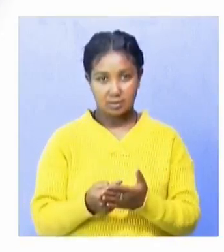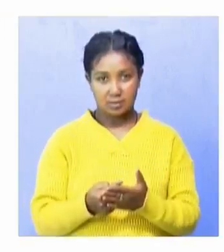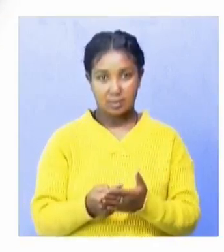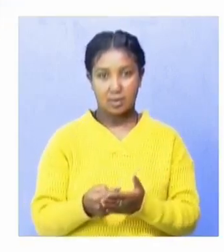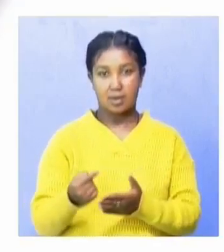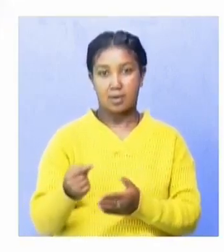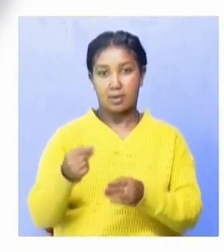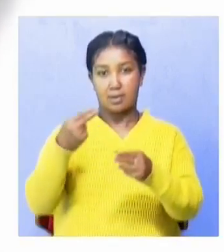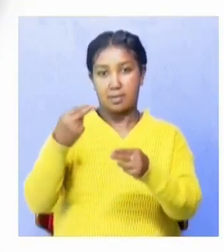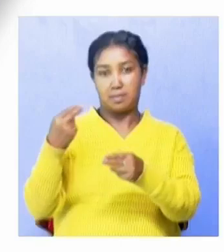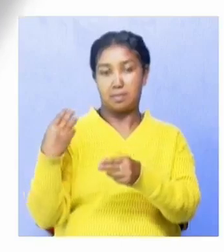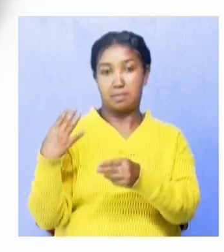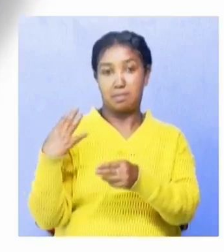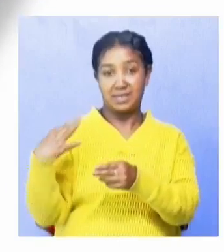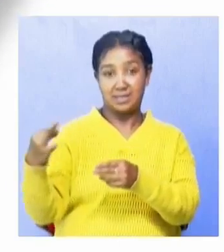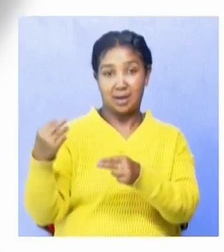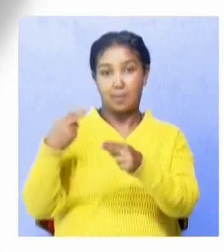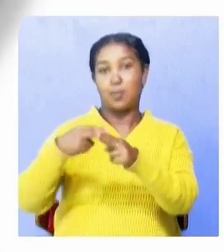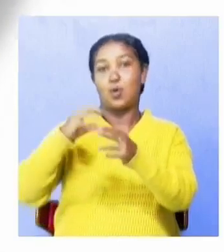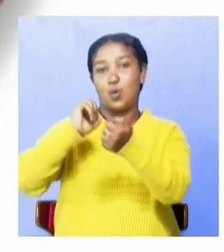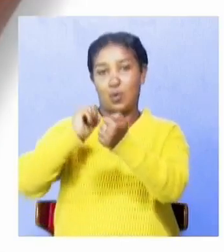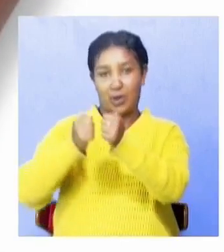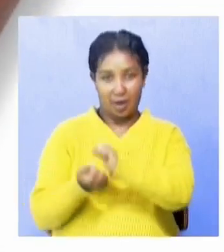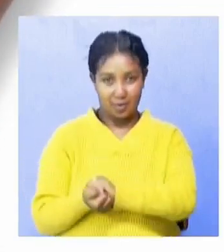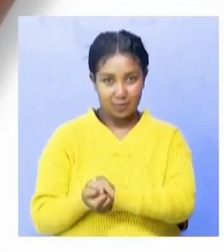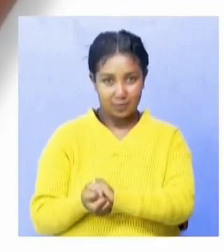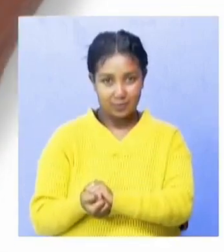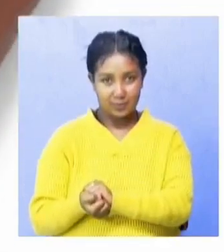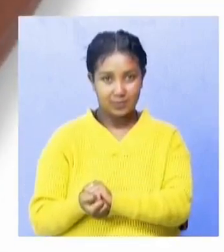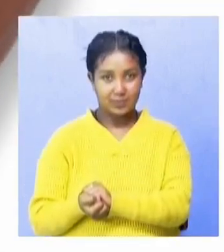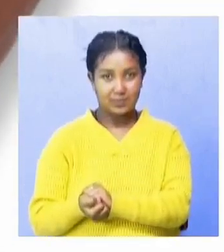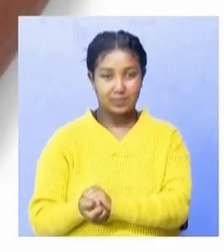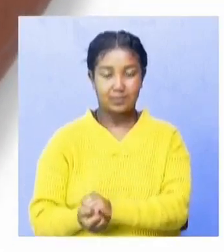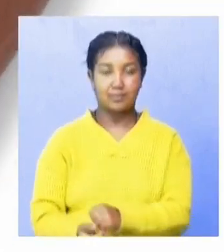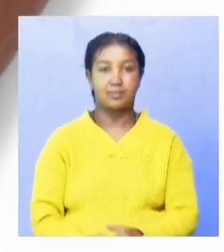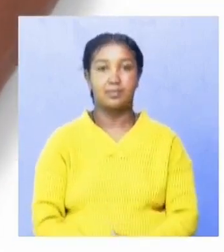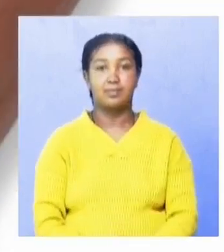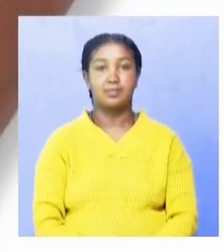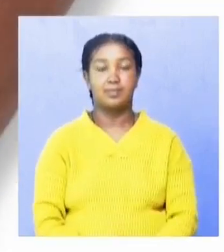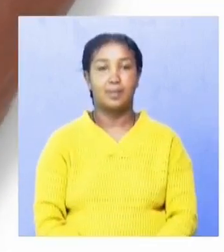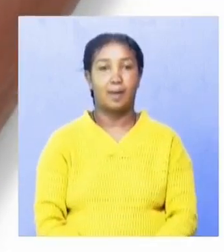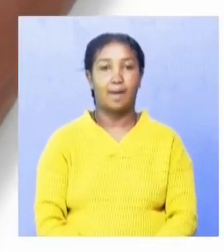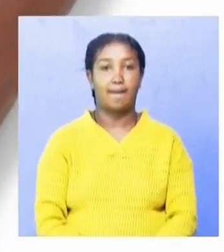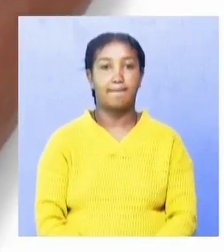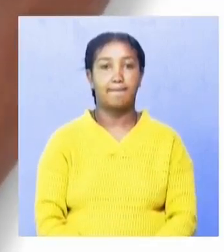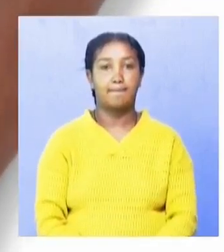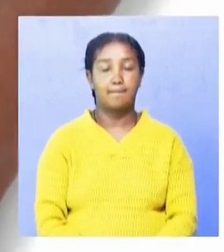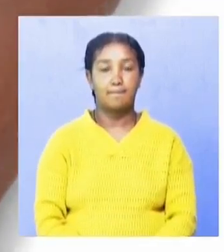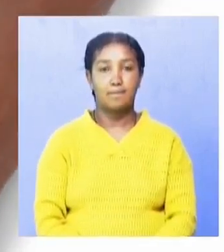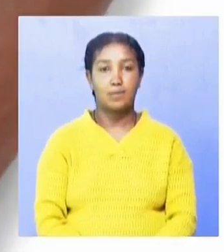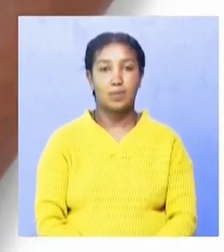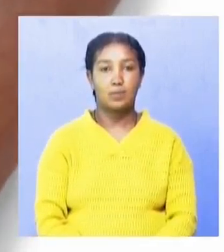personal pronouns. Personal pronouns.